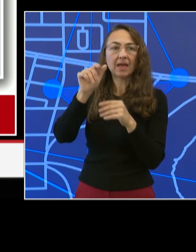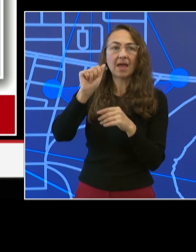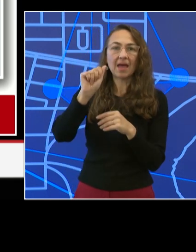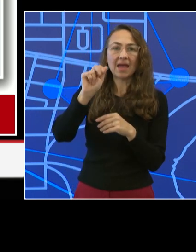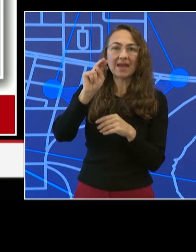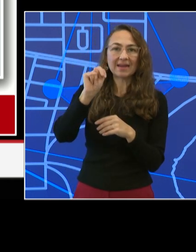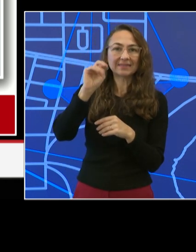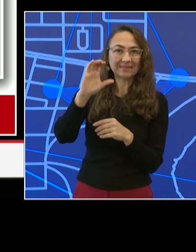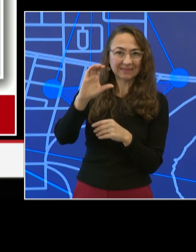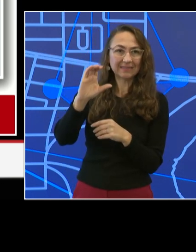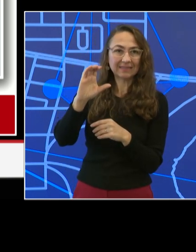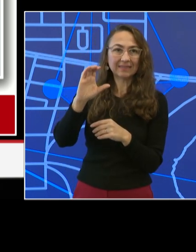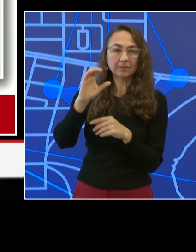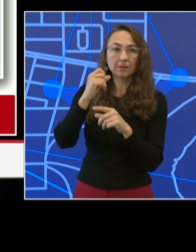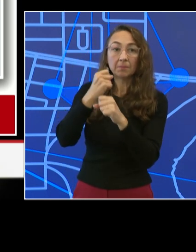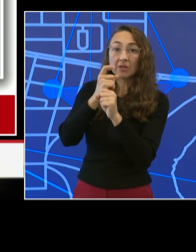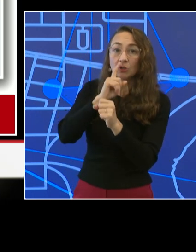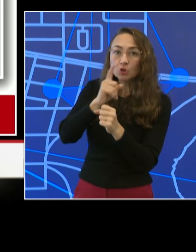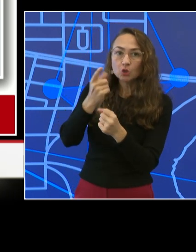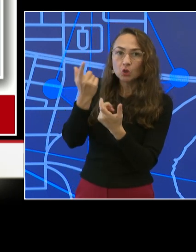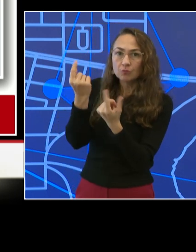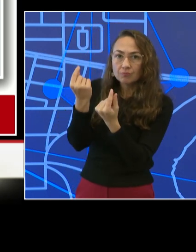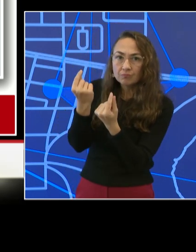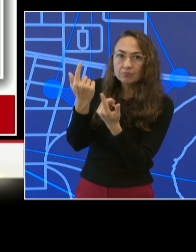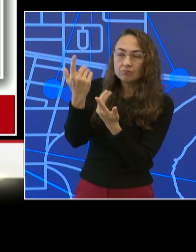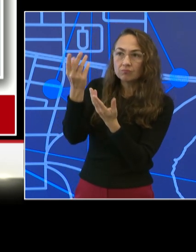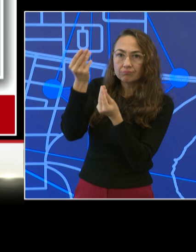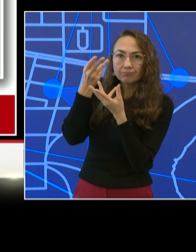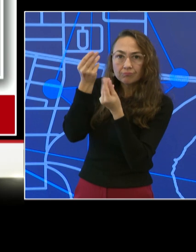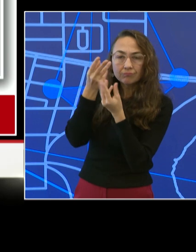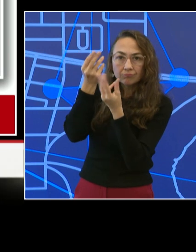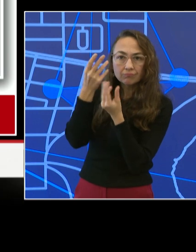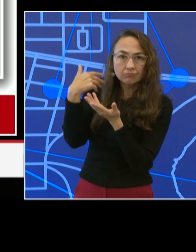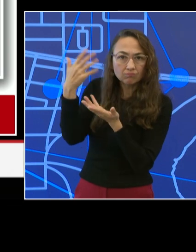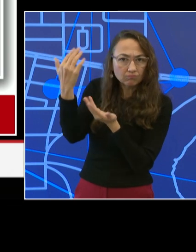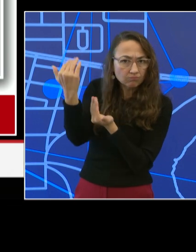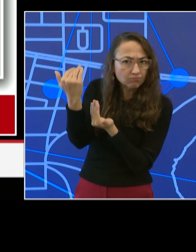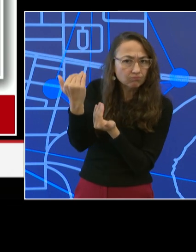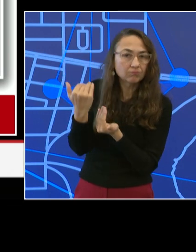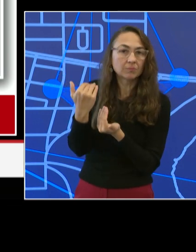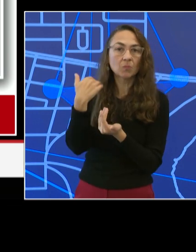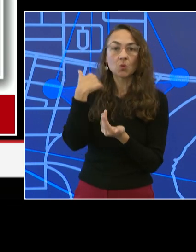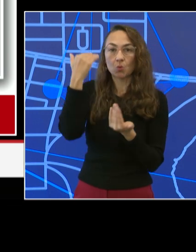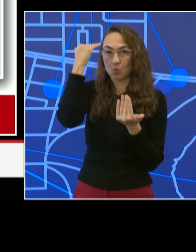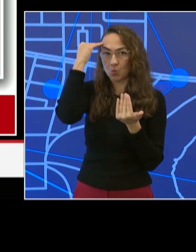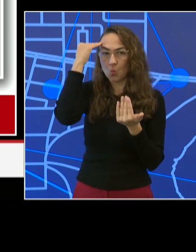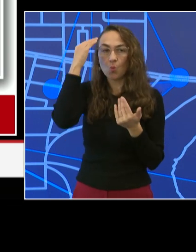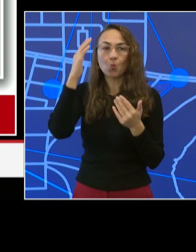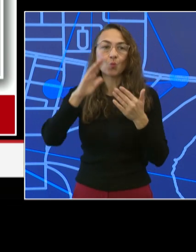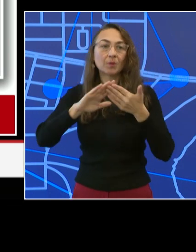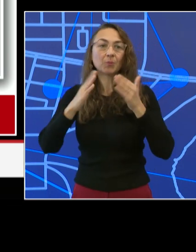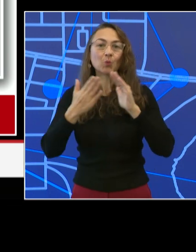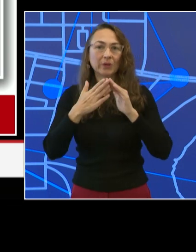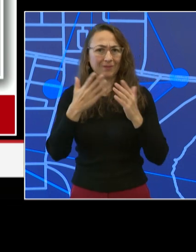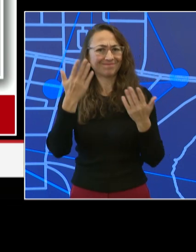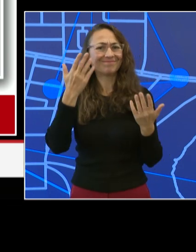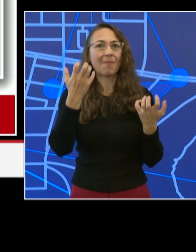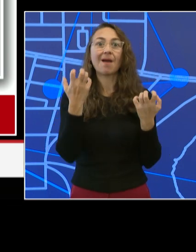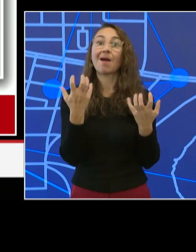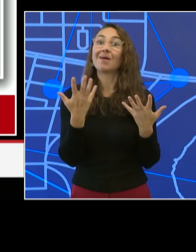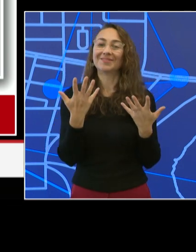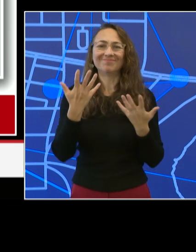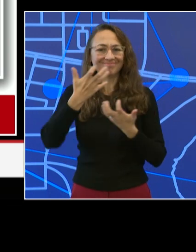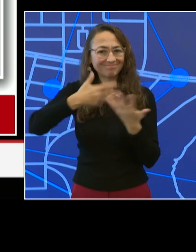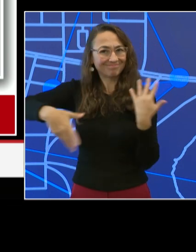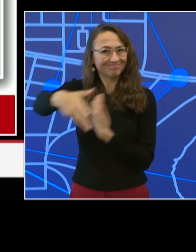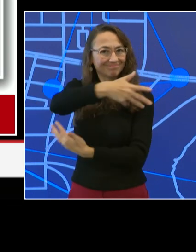street across this city is being heard. We know the community wants to hear from us, and we want our cruisers to be out of their office, we want our